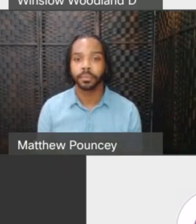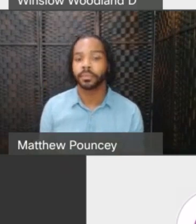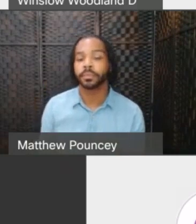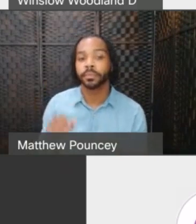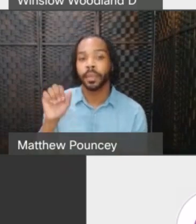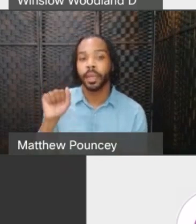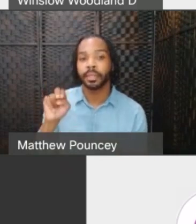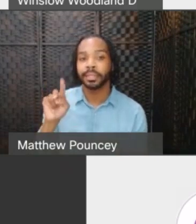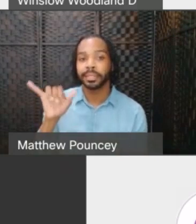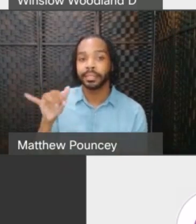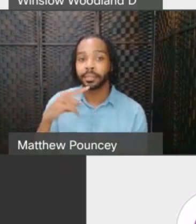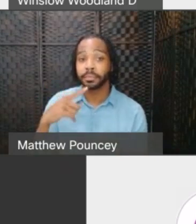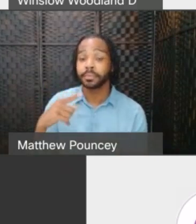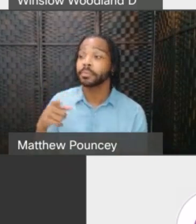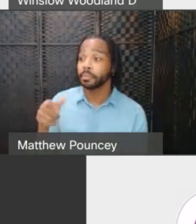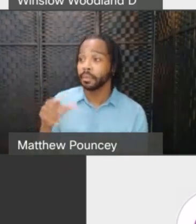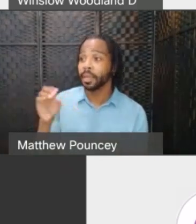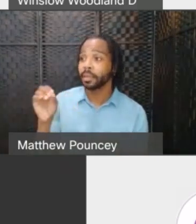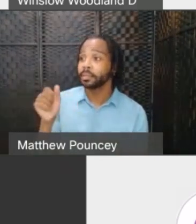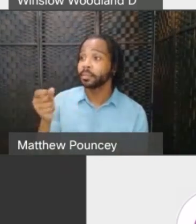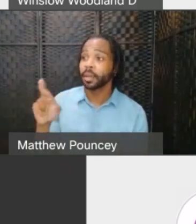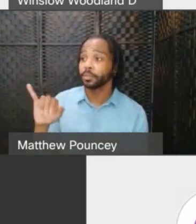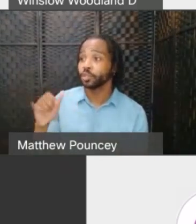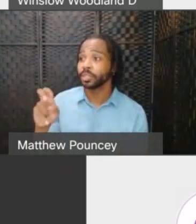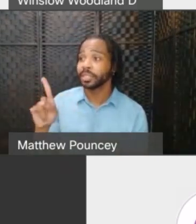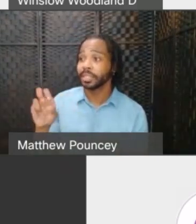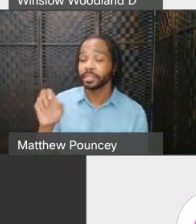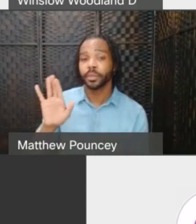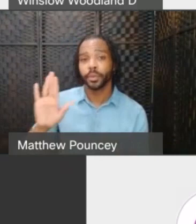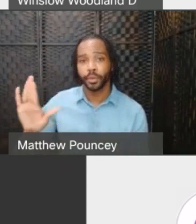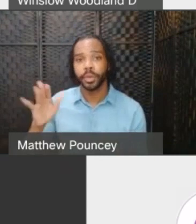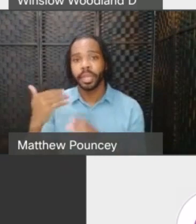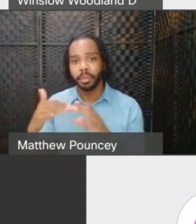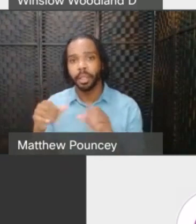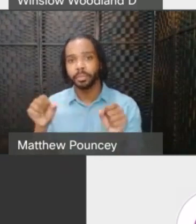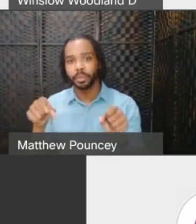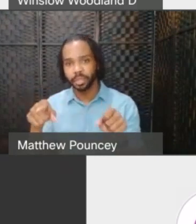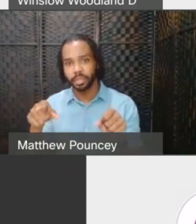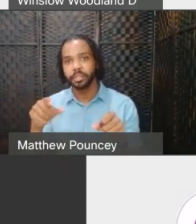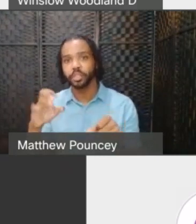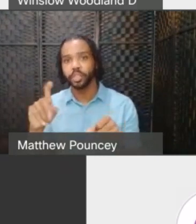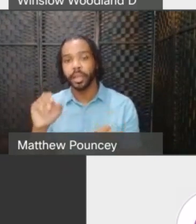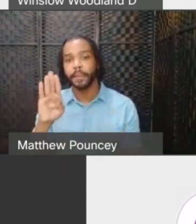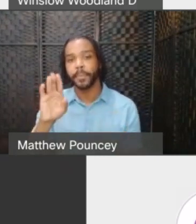And Dr. Jenkins' email is posted in the chat for people. It's